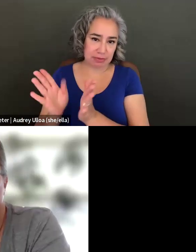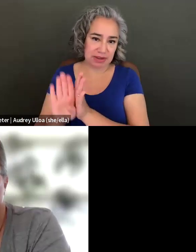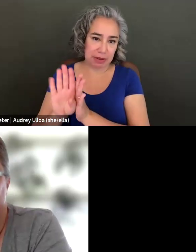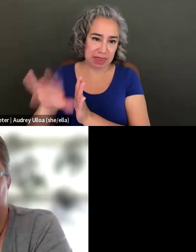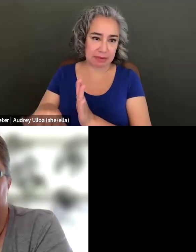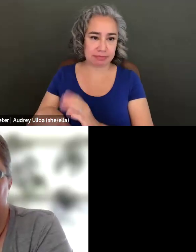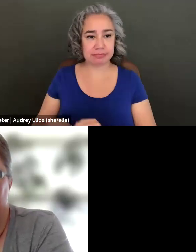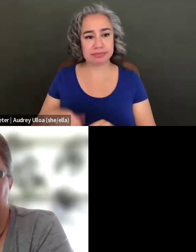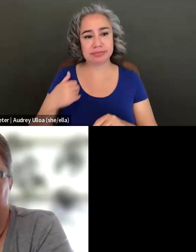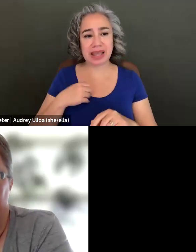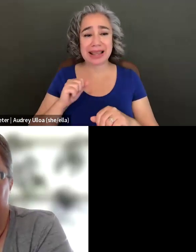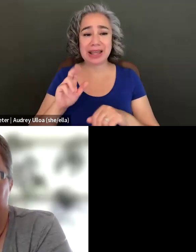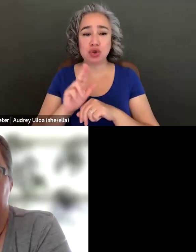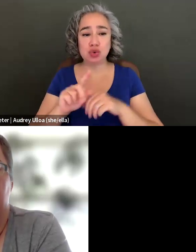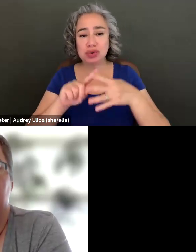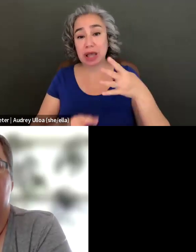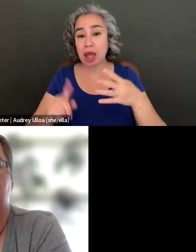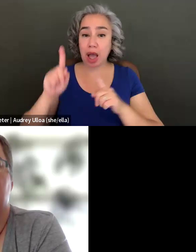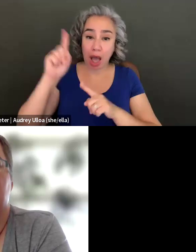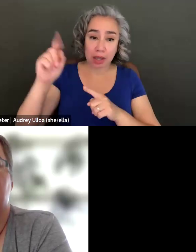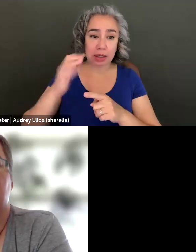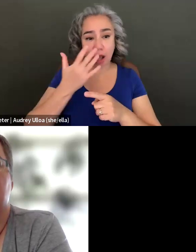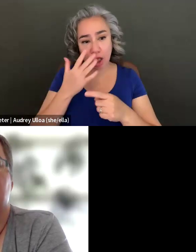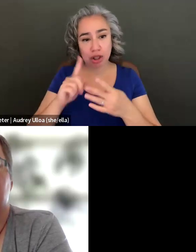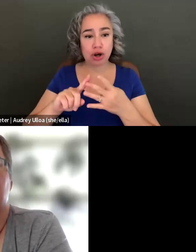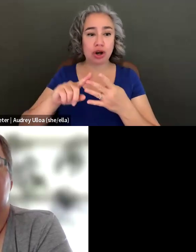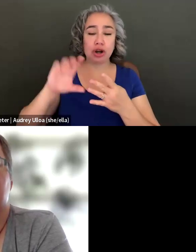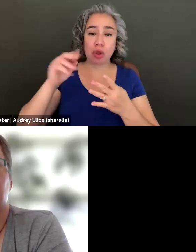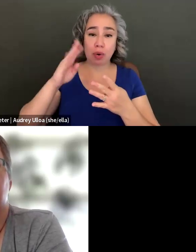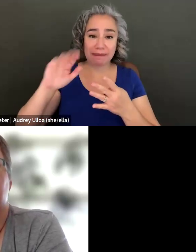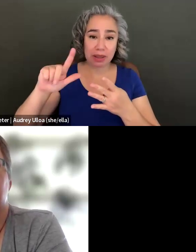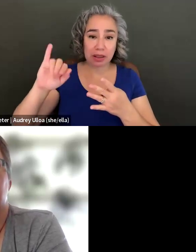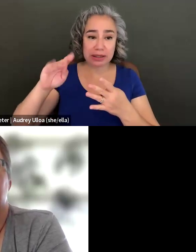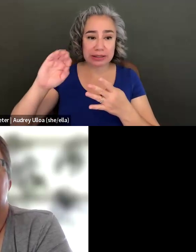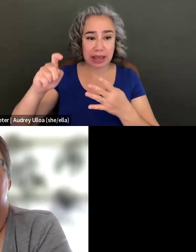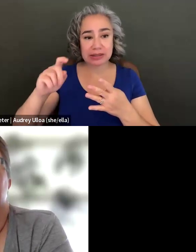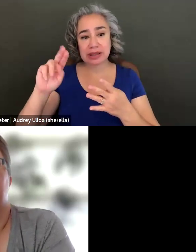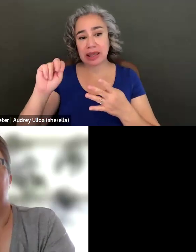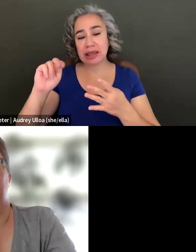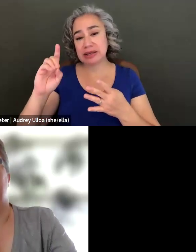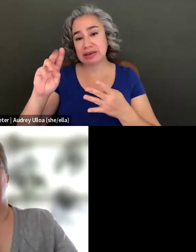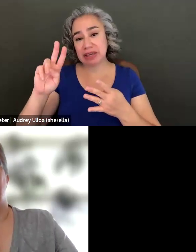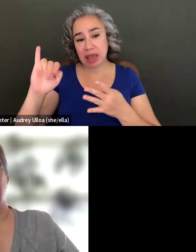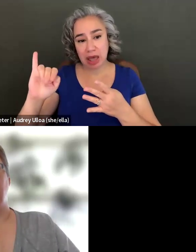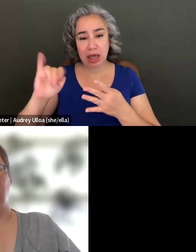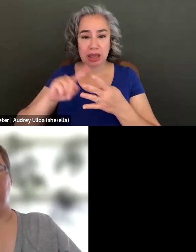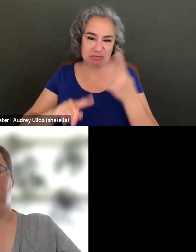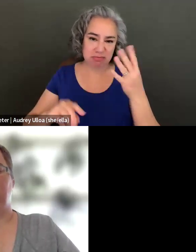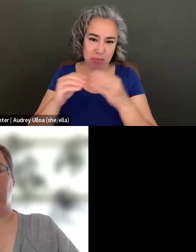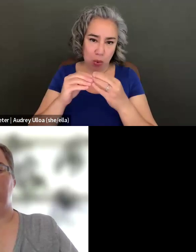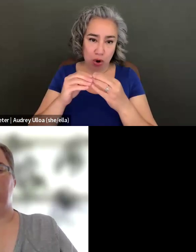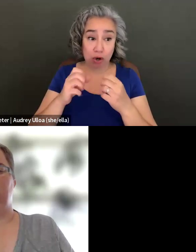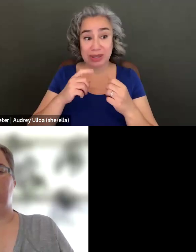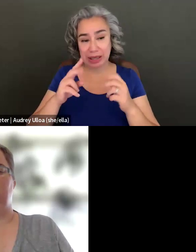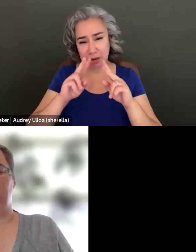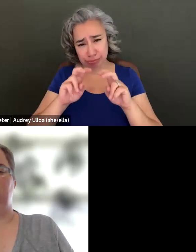chlorophyll index, NDVI, and more from images that I take of my plants. This allows us to see growth